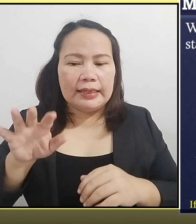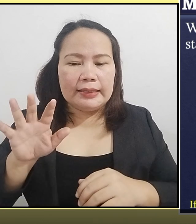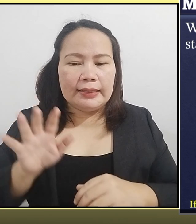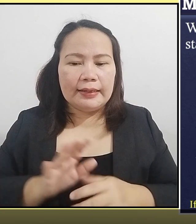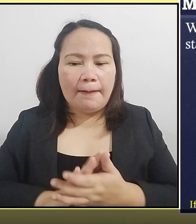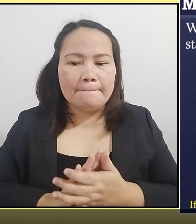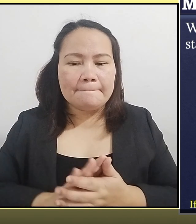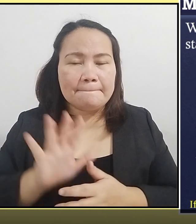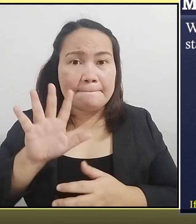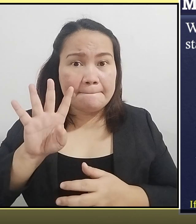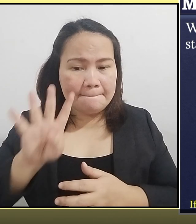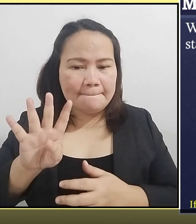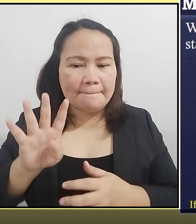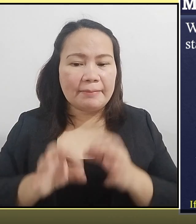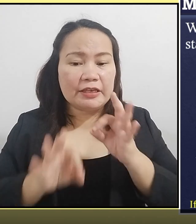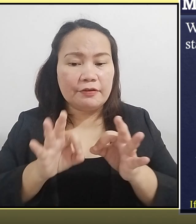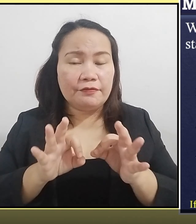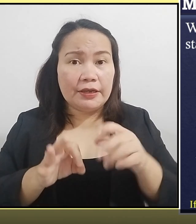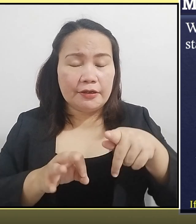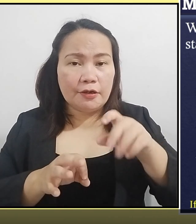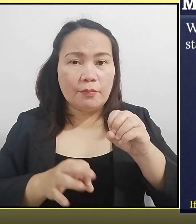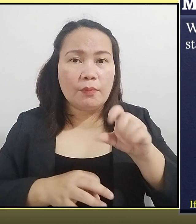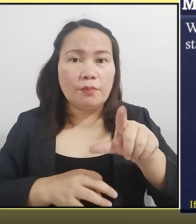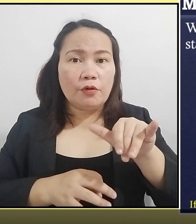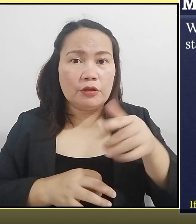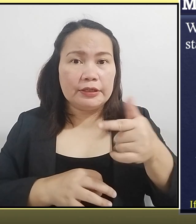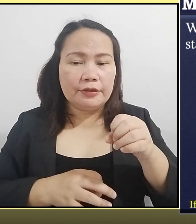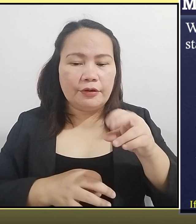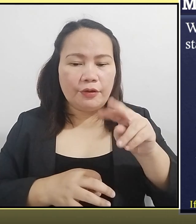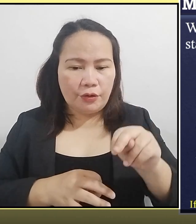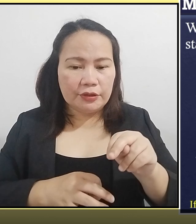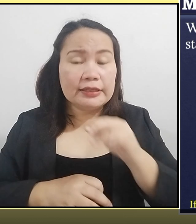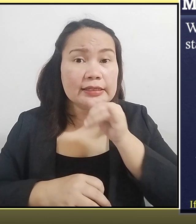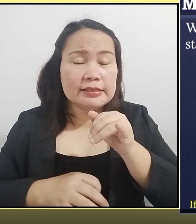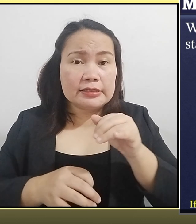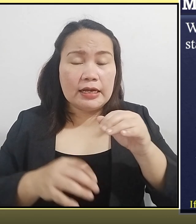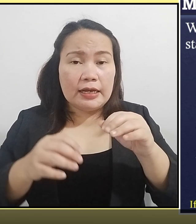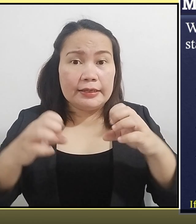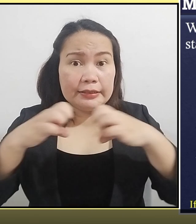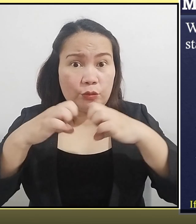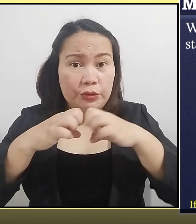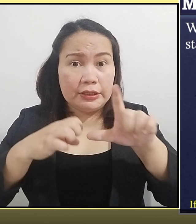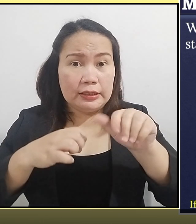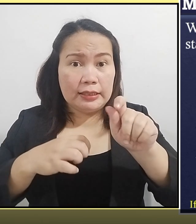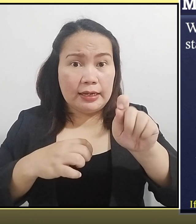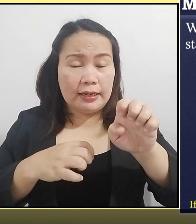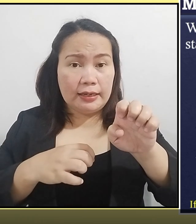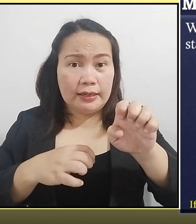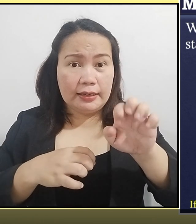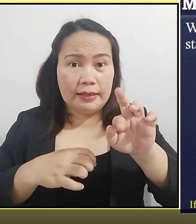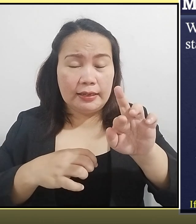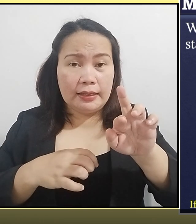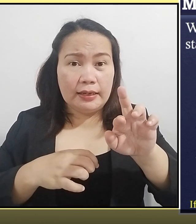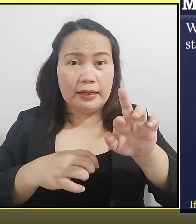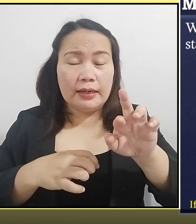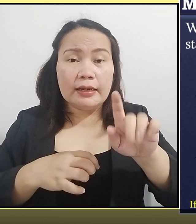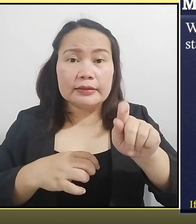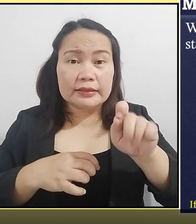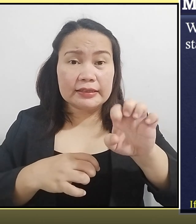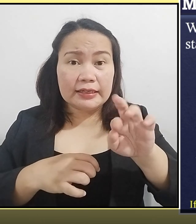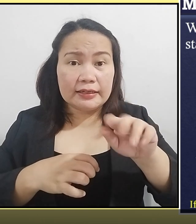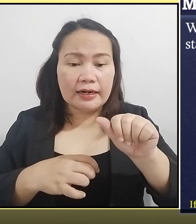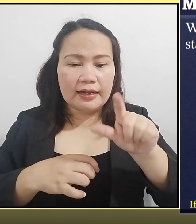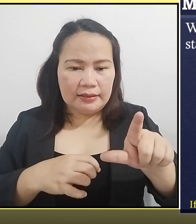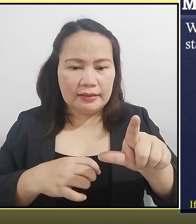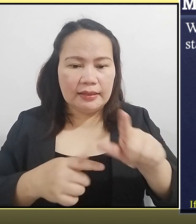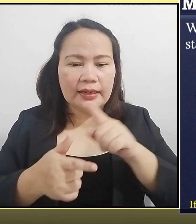a polygon is equilateral, then it is a regular polygon. So this is not a good definition. Kasi pag sinabi